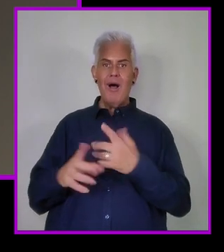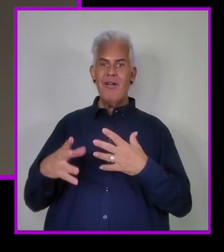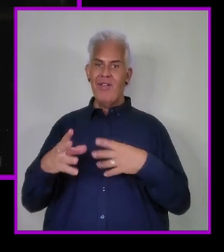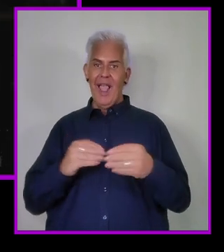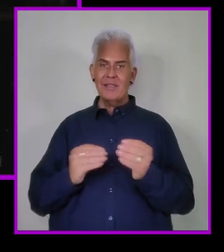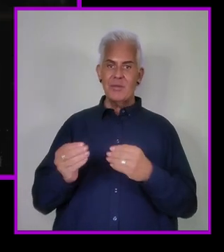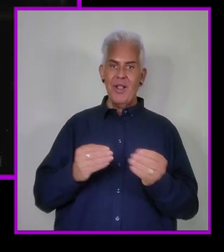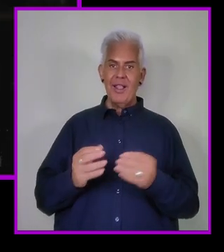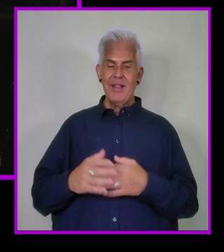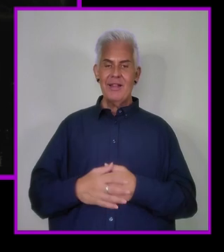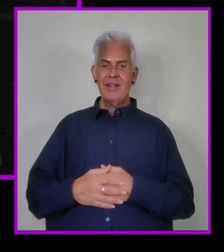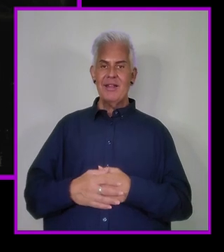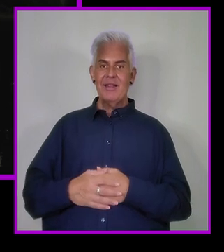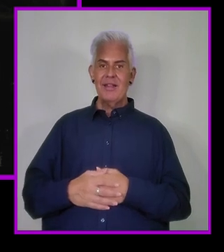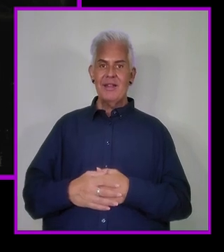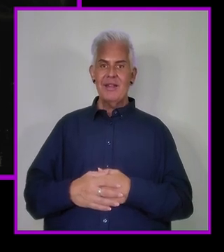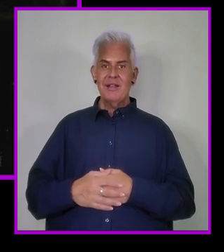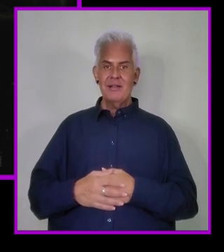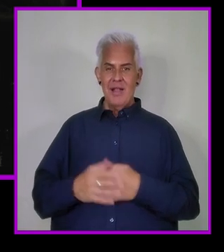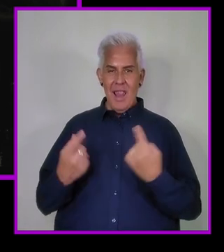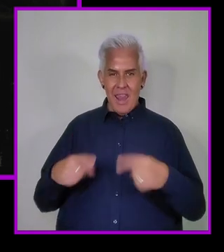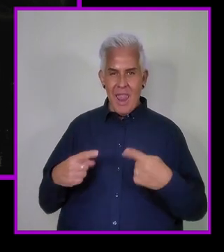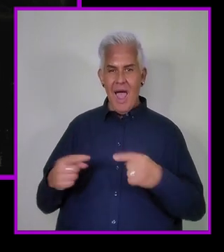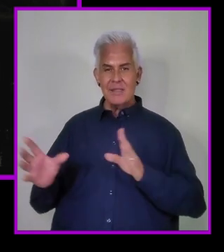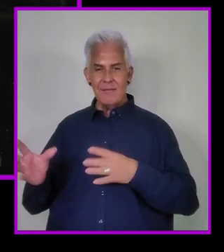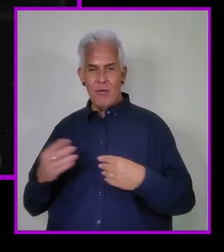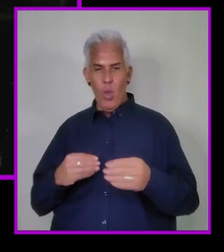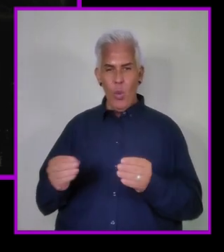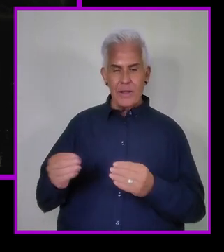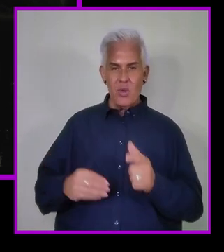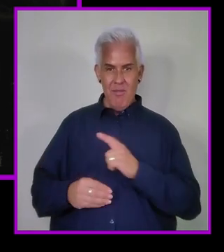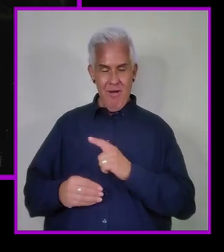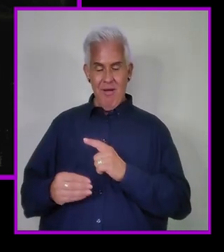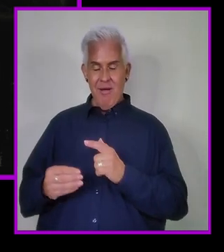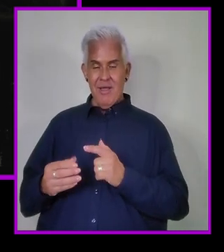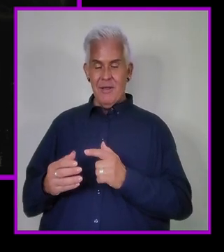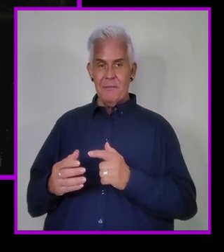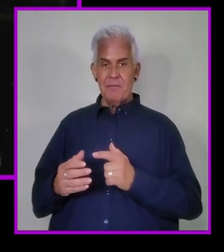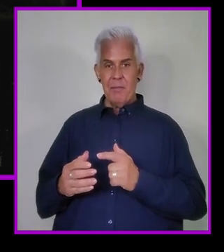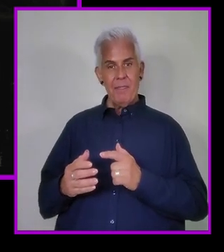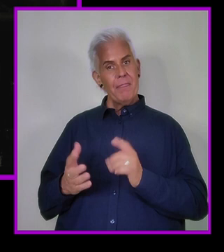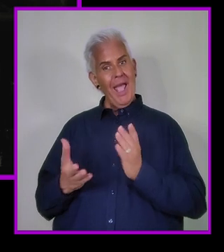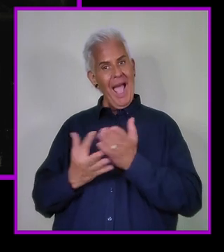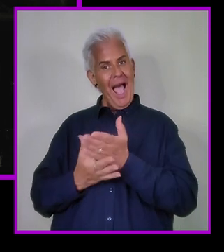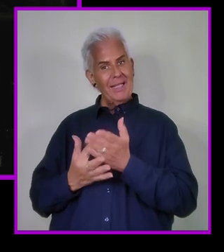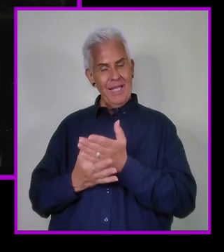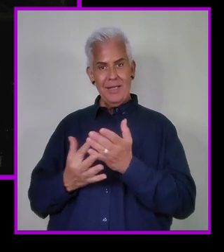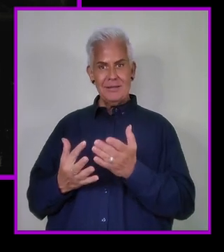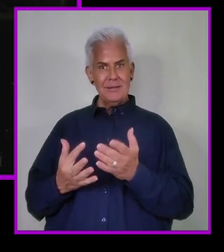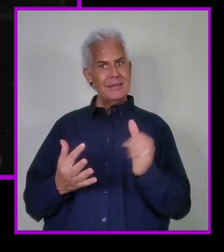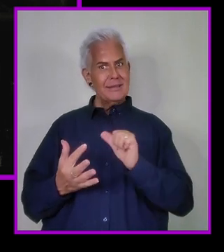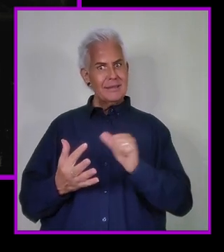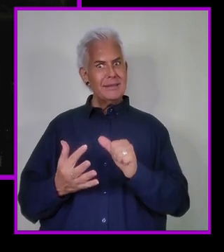flexibility, you know, that to allow a fluidity, because you know this particularly, I mean, access without any question is